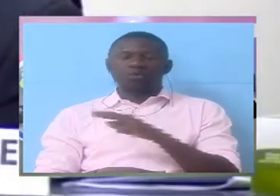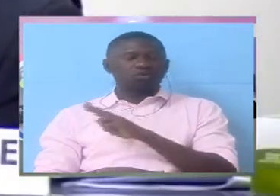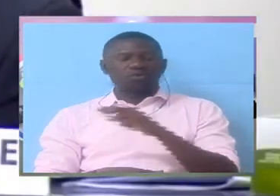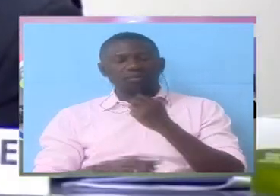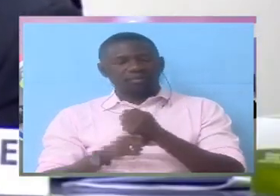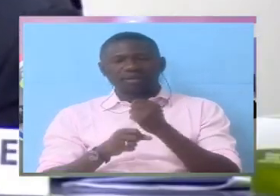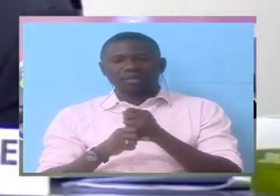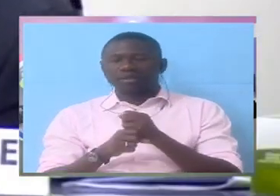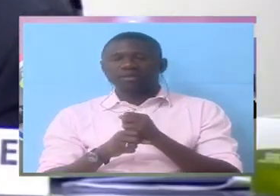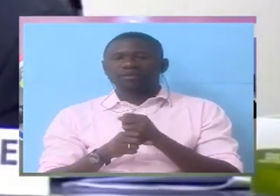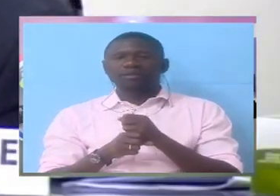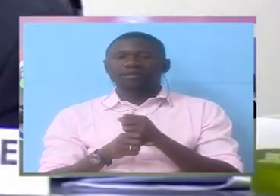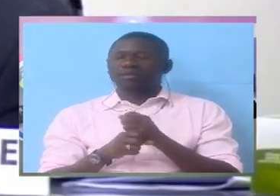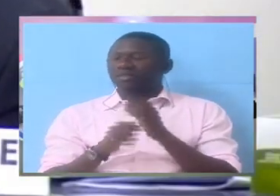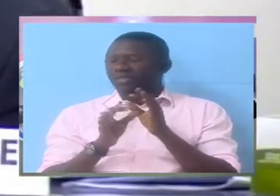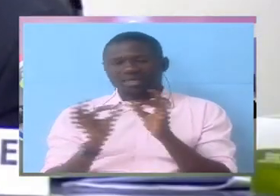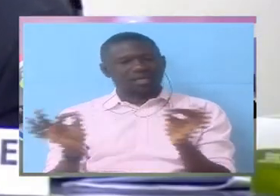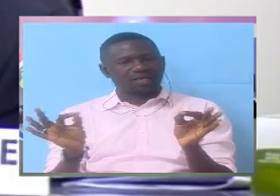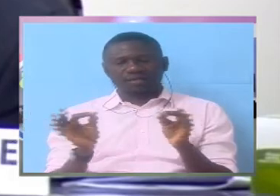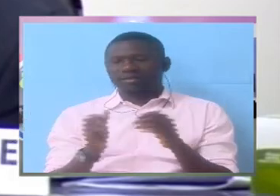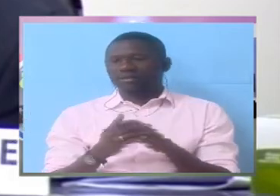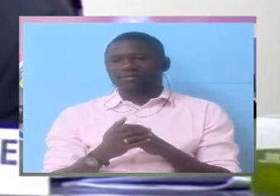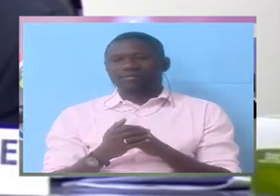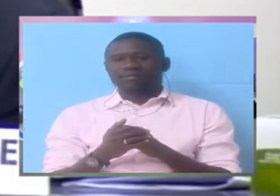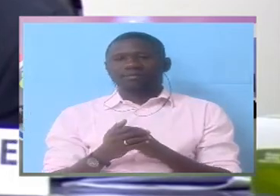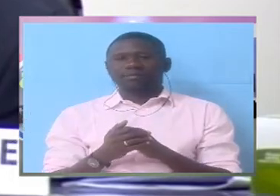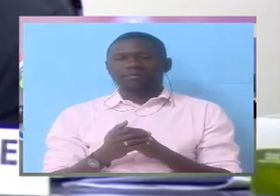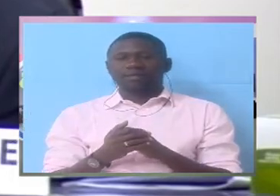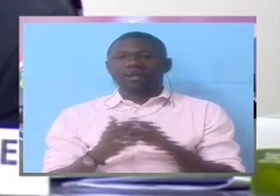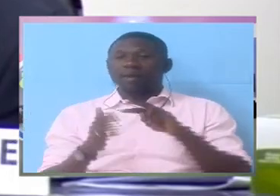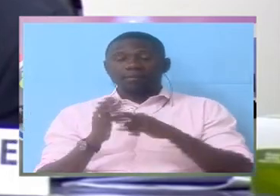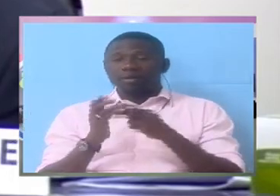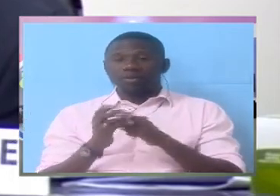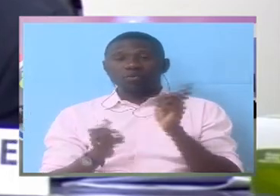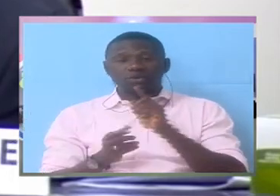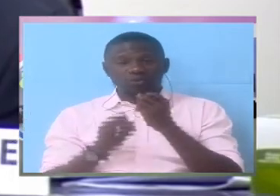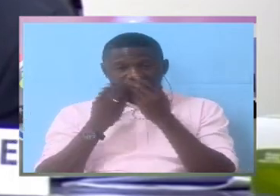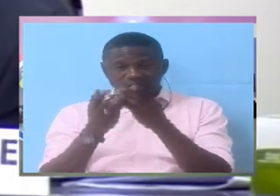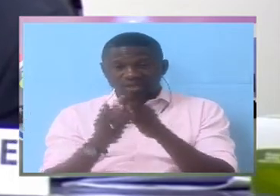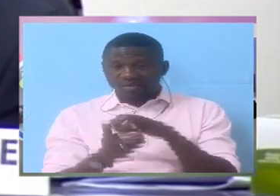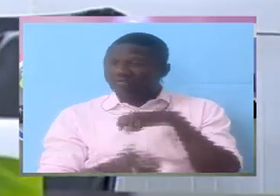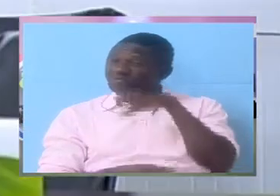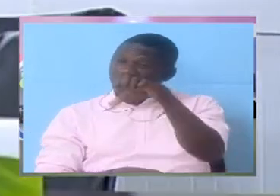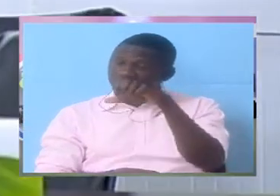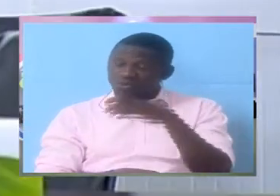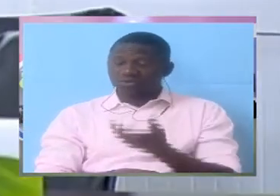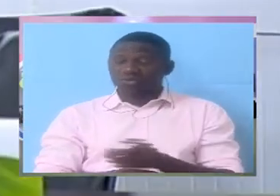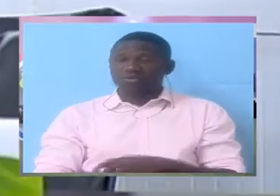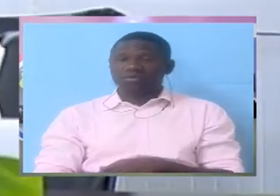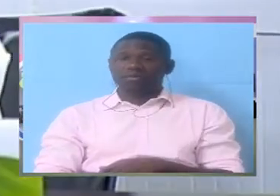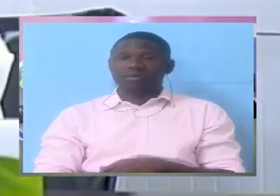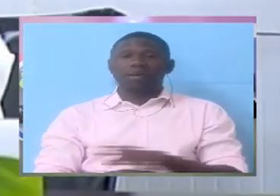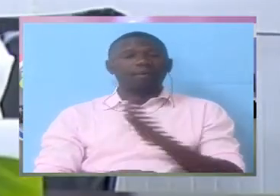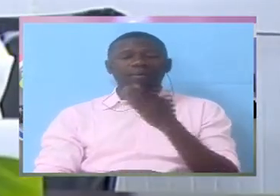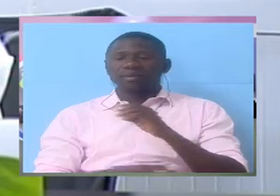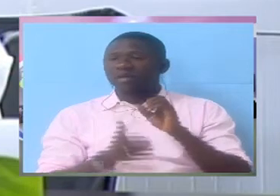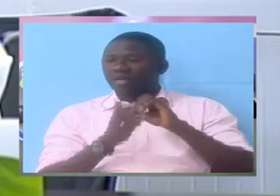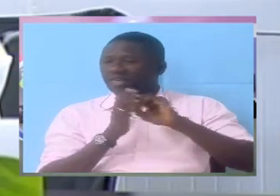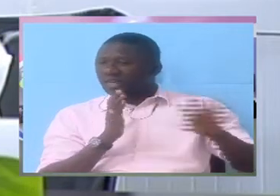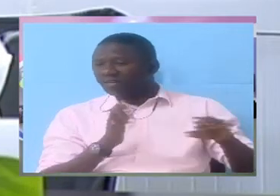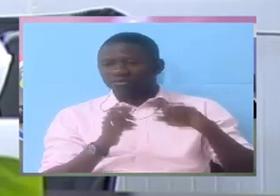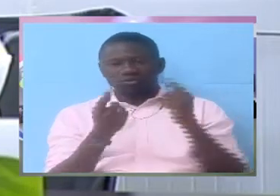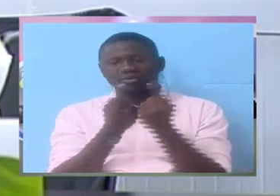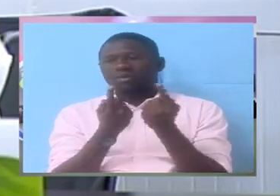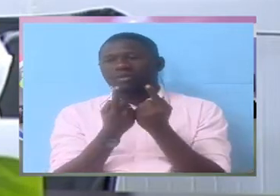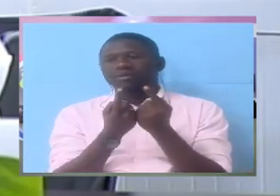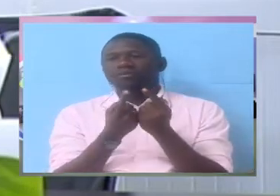what you said was false mun day men suro we mo foto mu kwasoro balo maybe I left out something but it was not window dressing and what you left ko putu ko